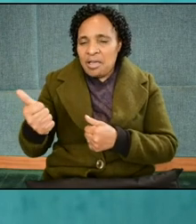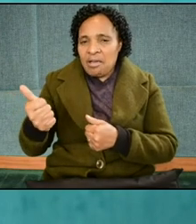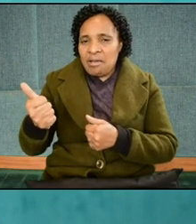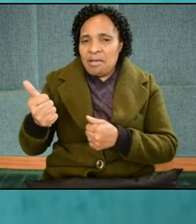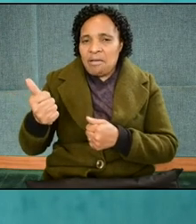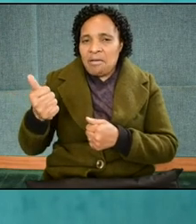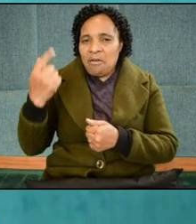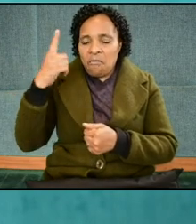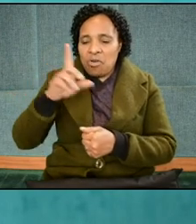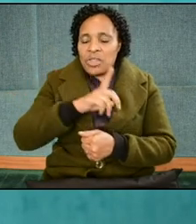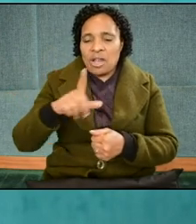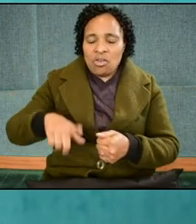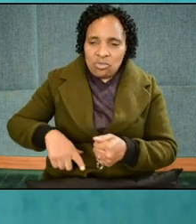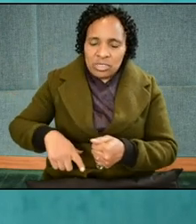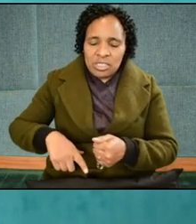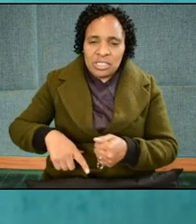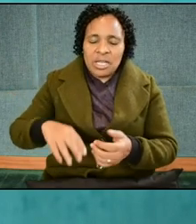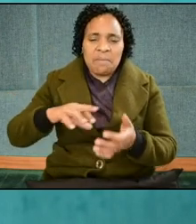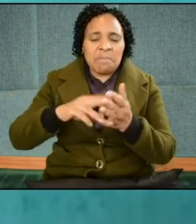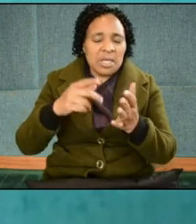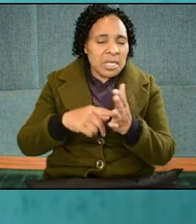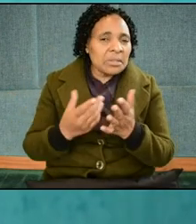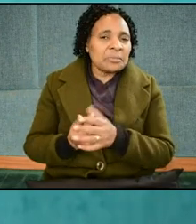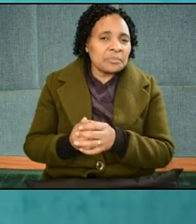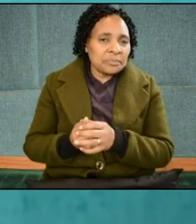God. True. Yeah, true. So